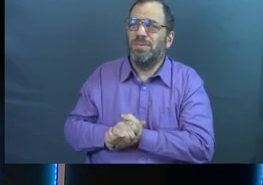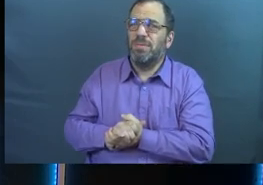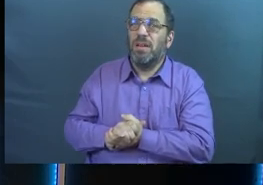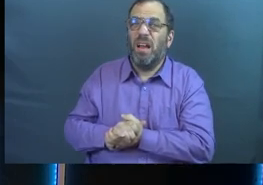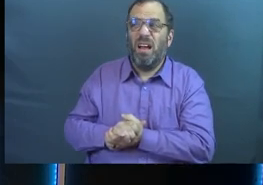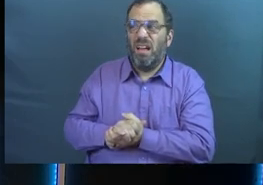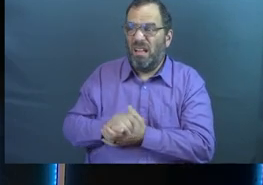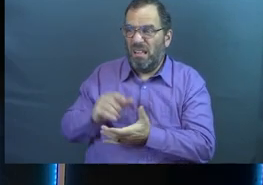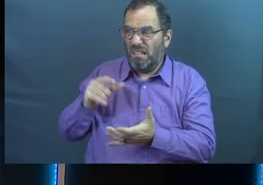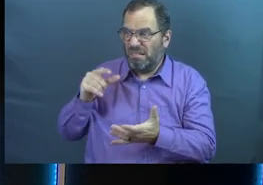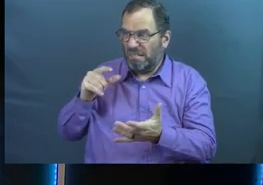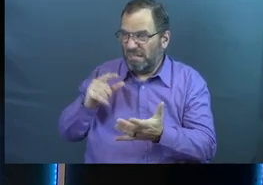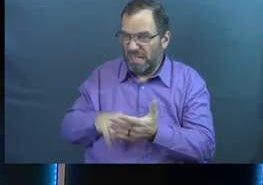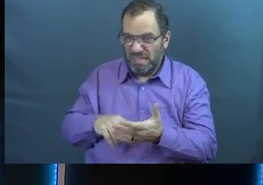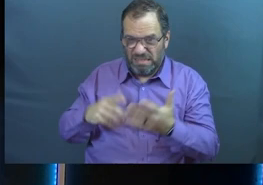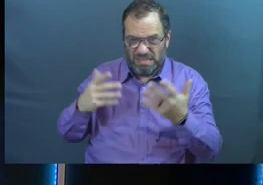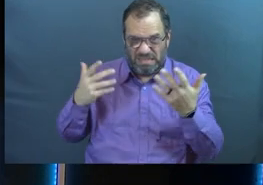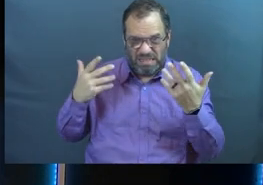This is it.